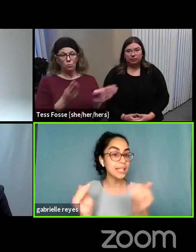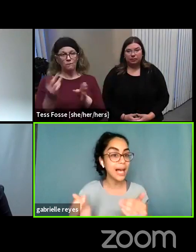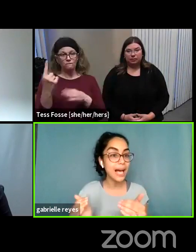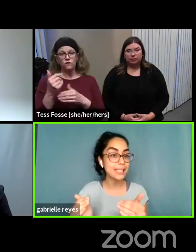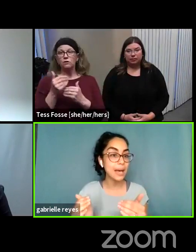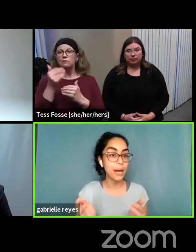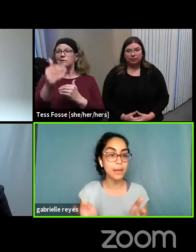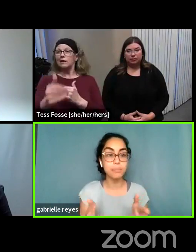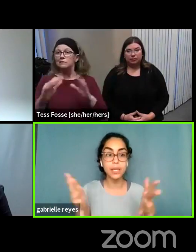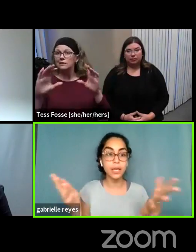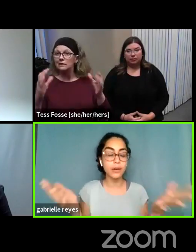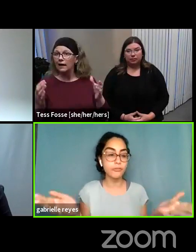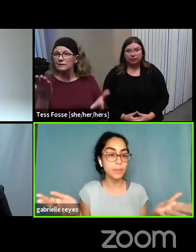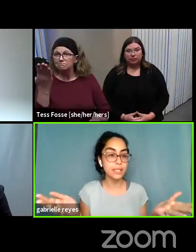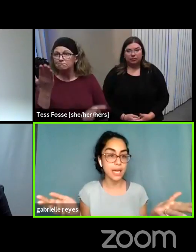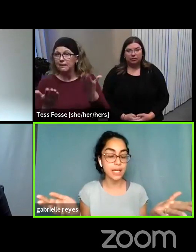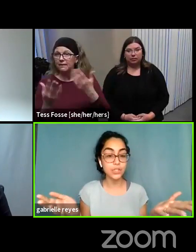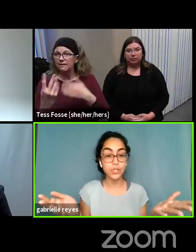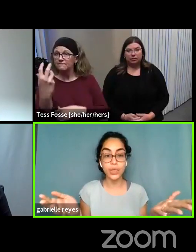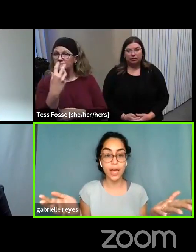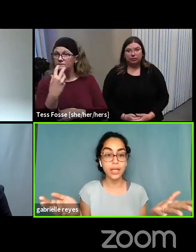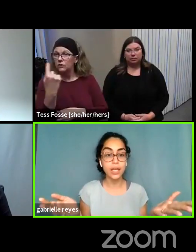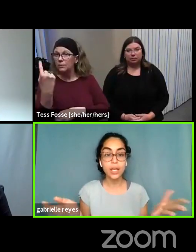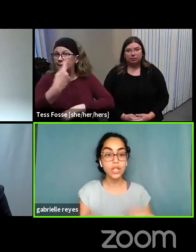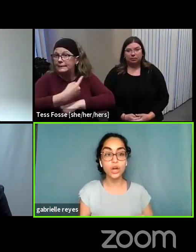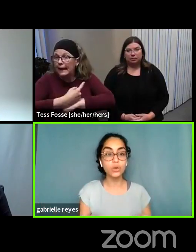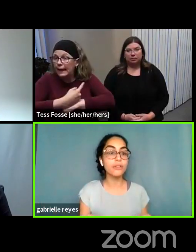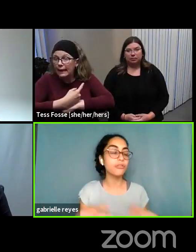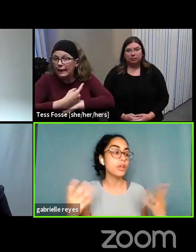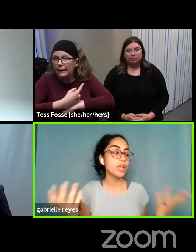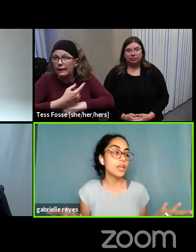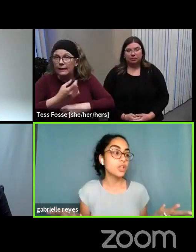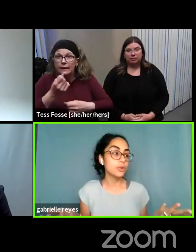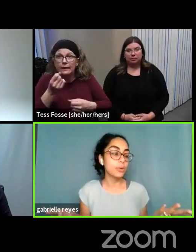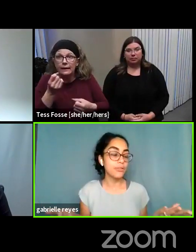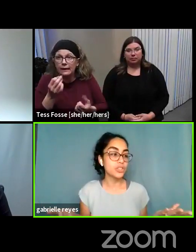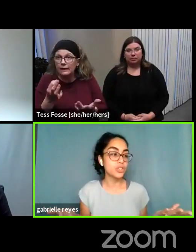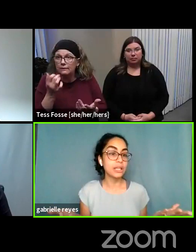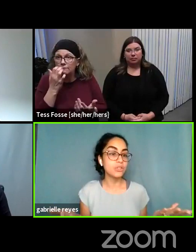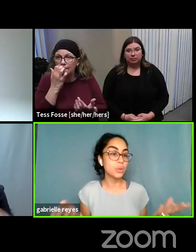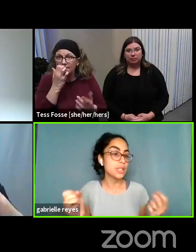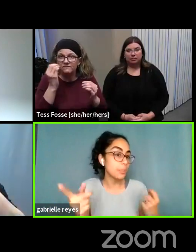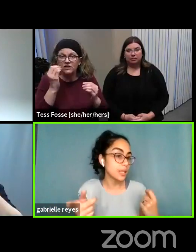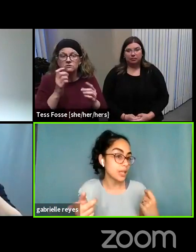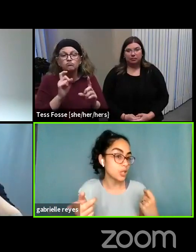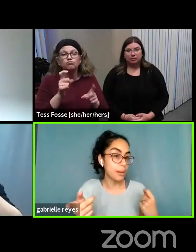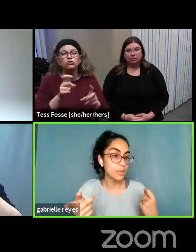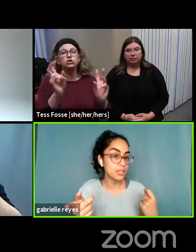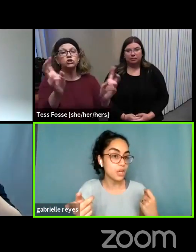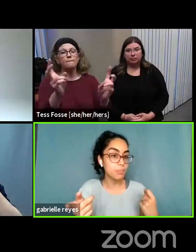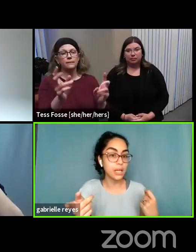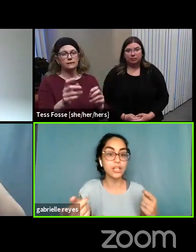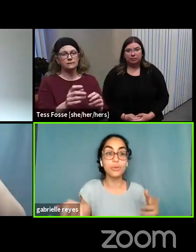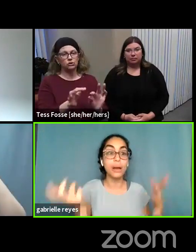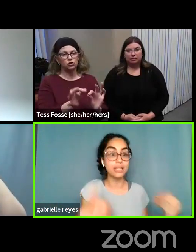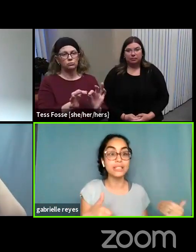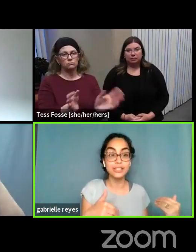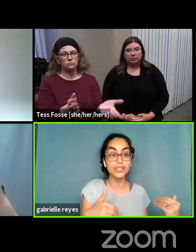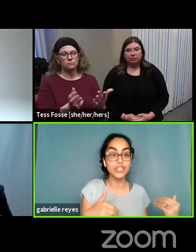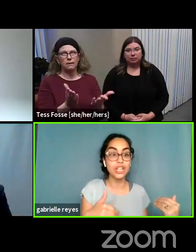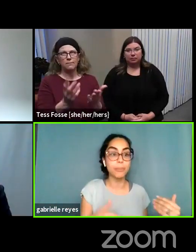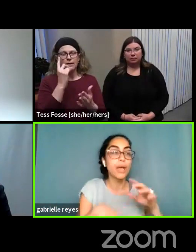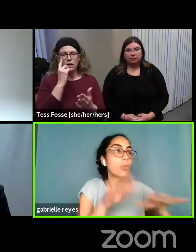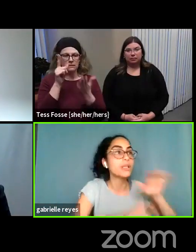your next class that might be a filming day. So then, if your professor gives you a topic that you might be interpreting, you might